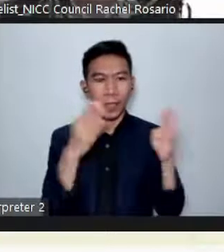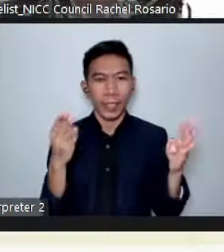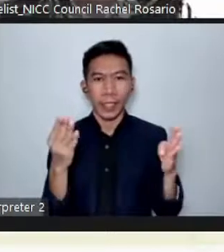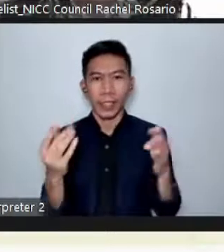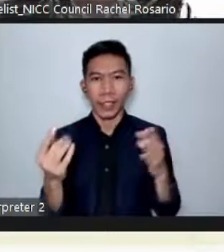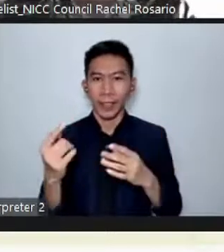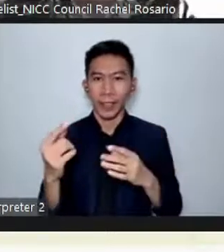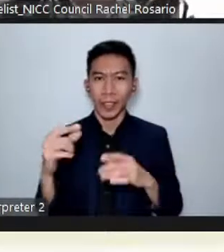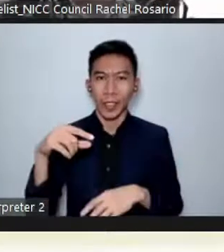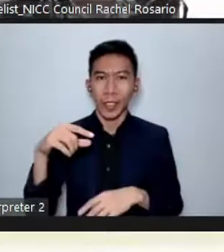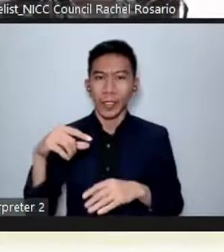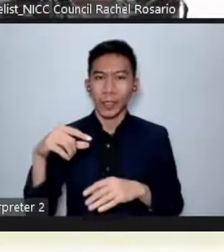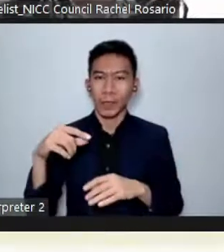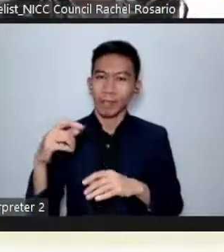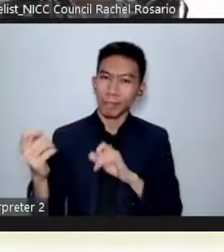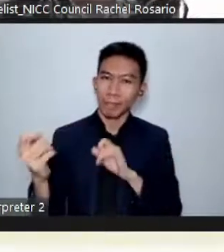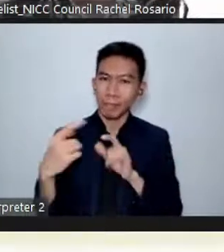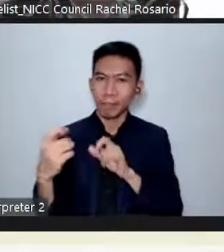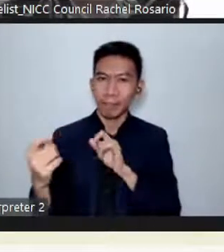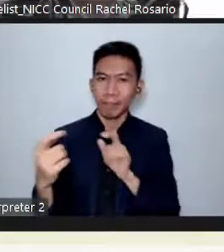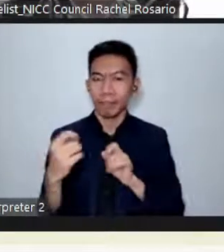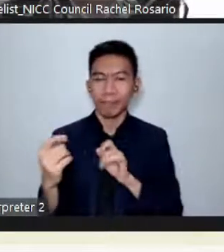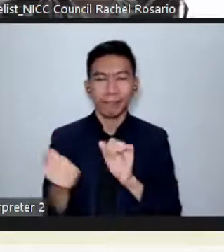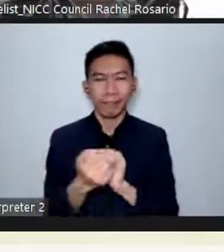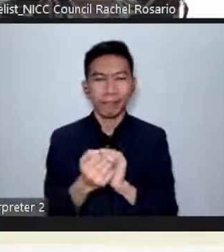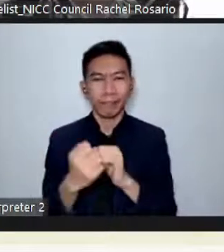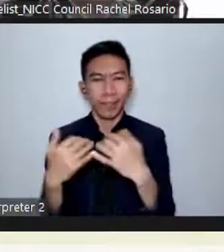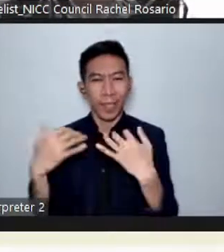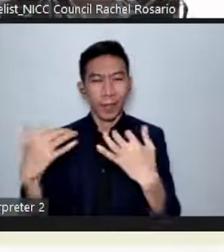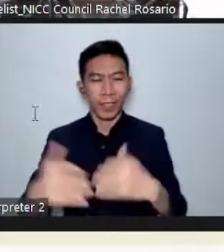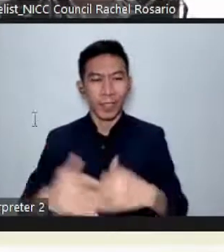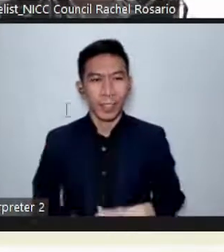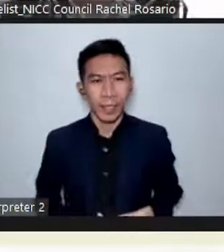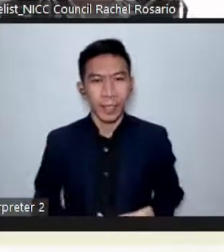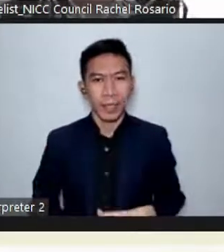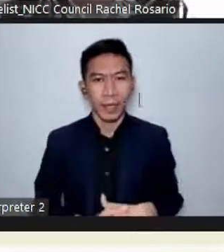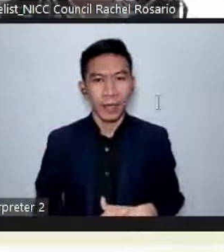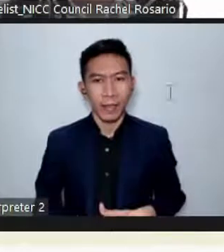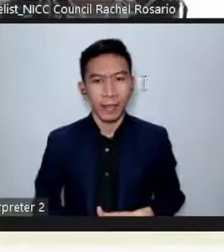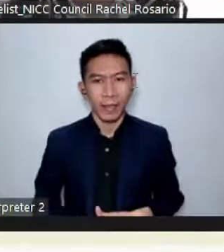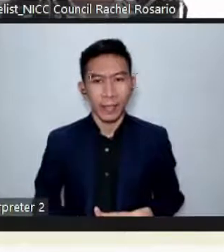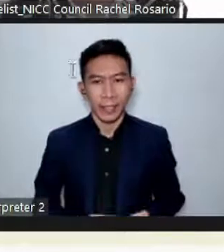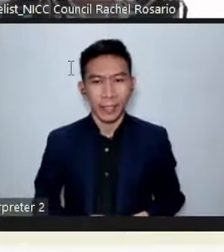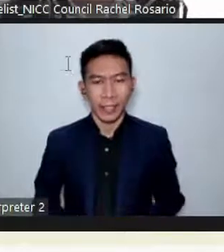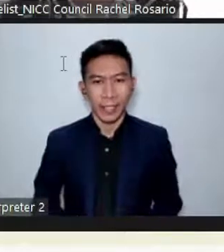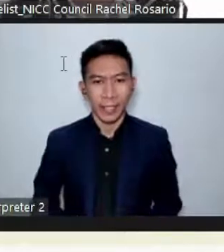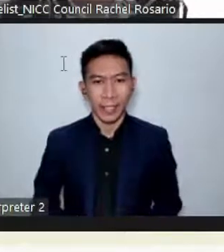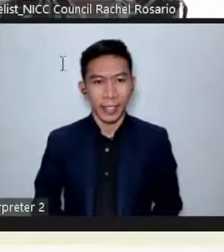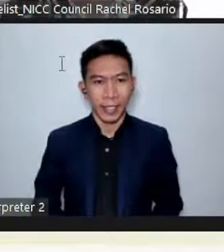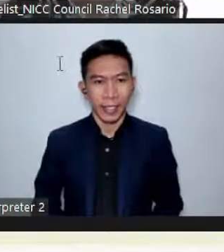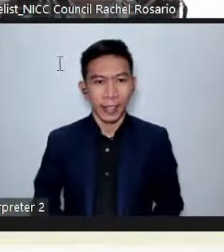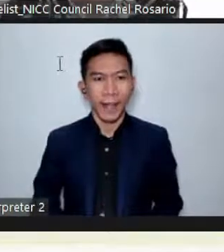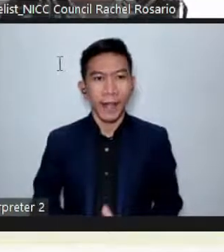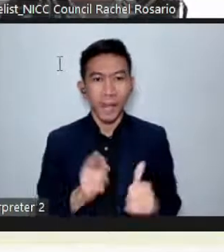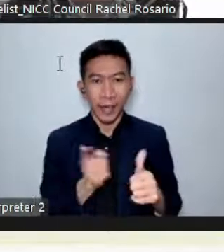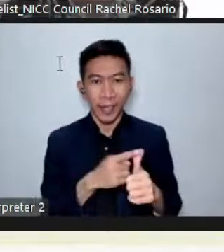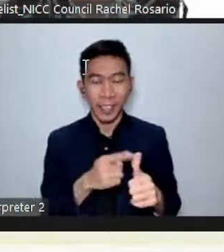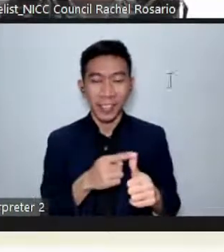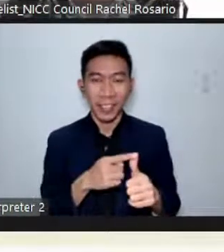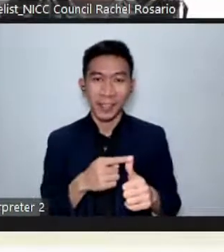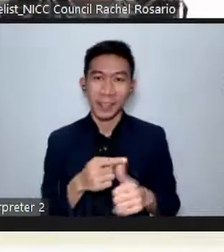Q&A with the audience. But first, I'm being tasked by